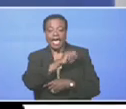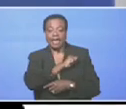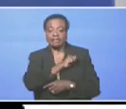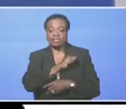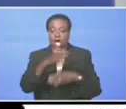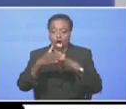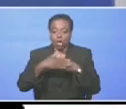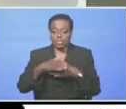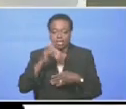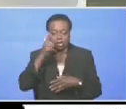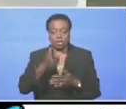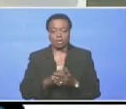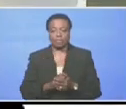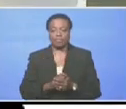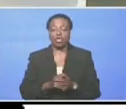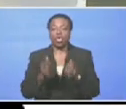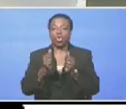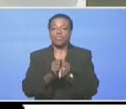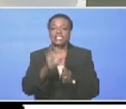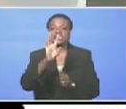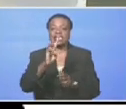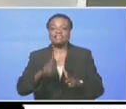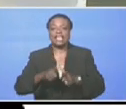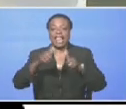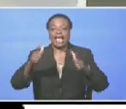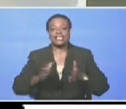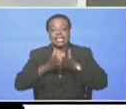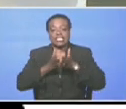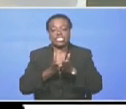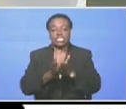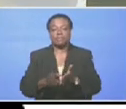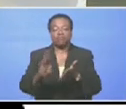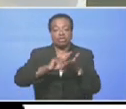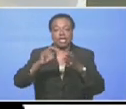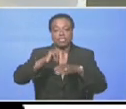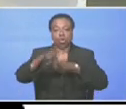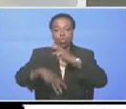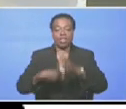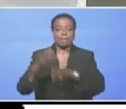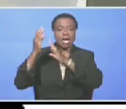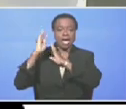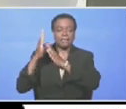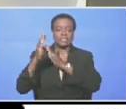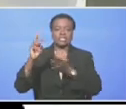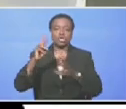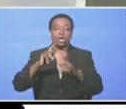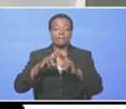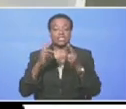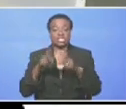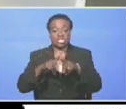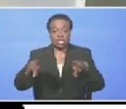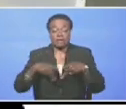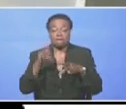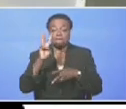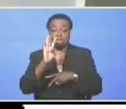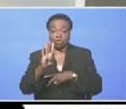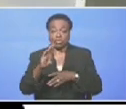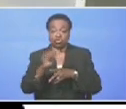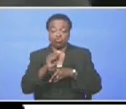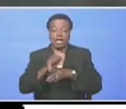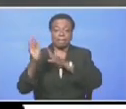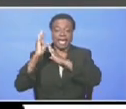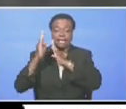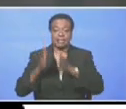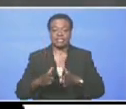look. With the seventh largest ship registry in the world, the Bahamas is ripe for an academy which trains Bahamians for maritime